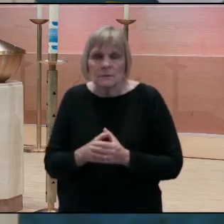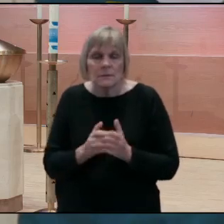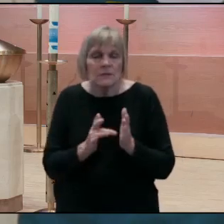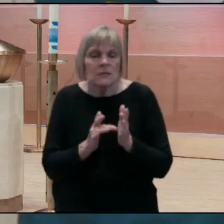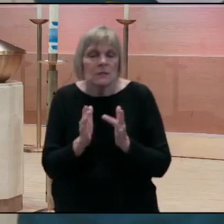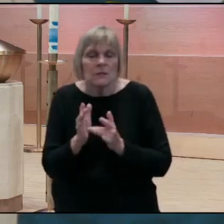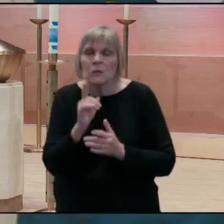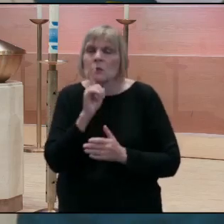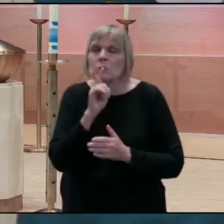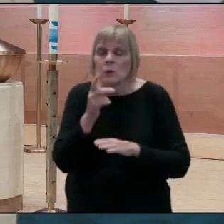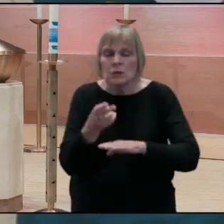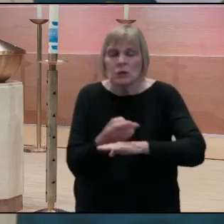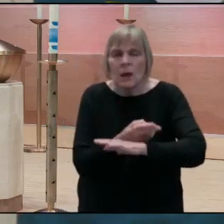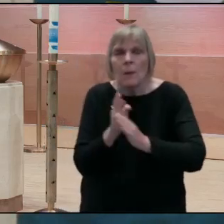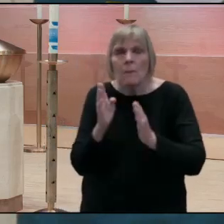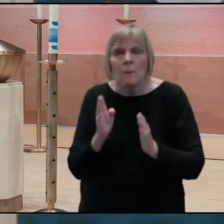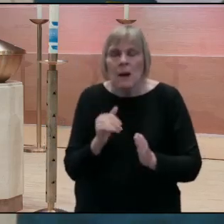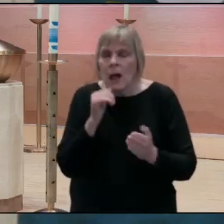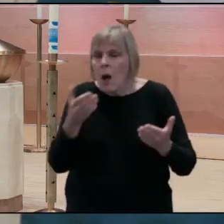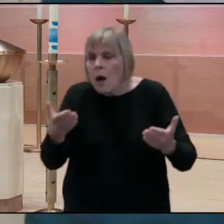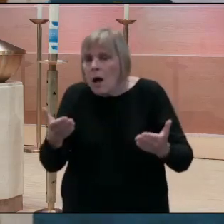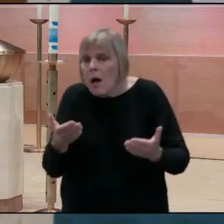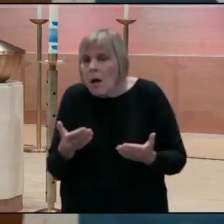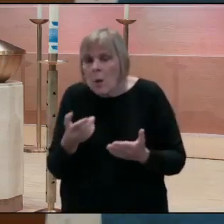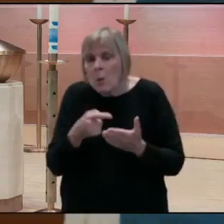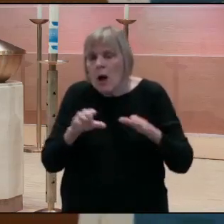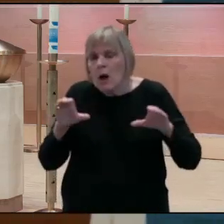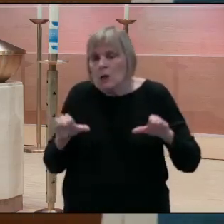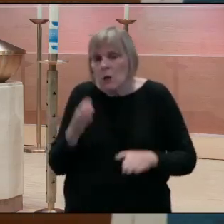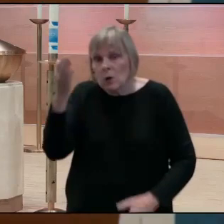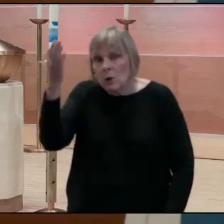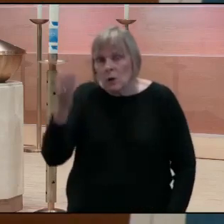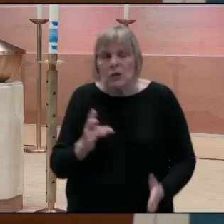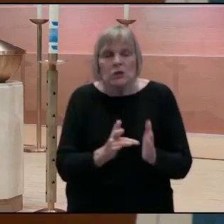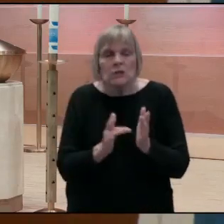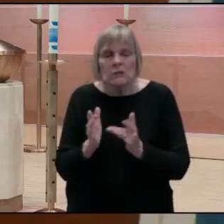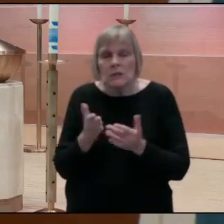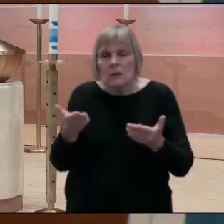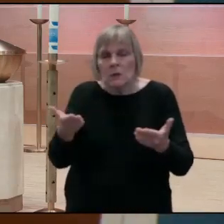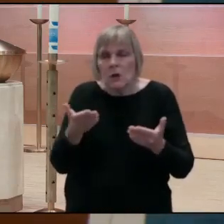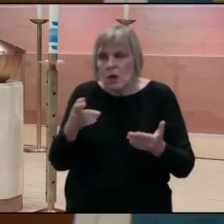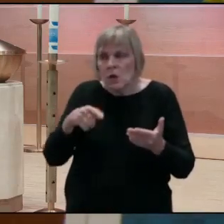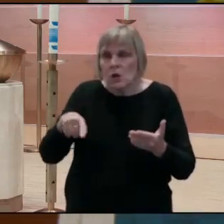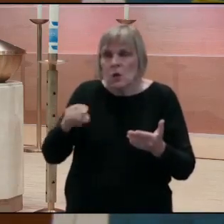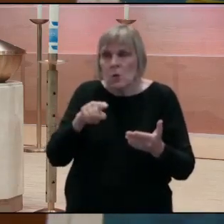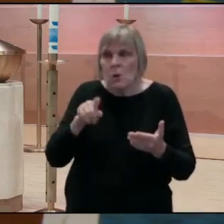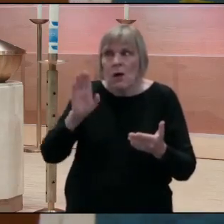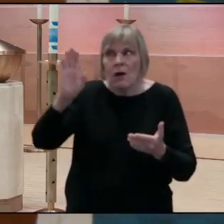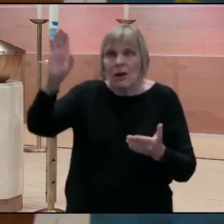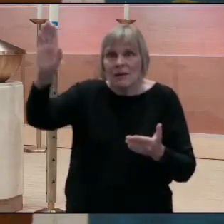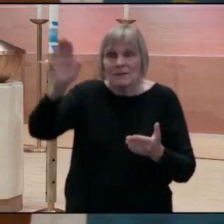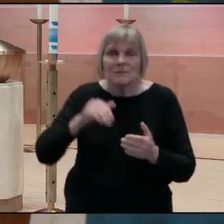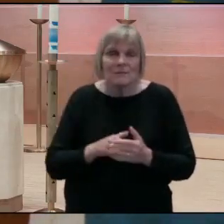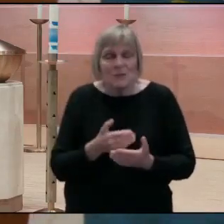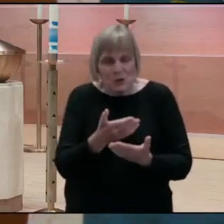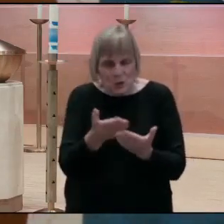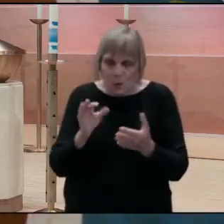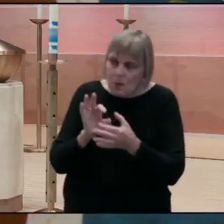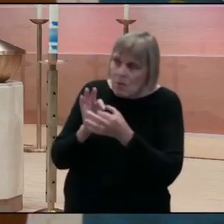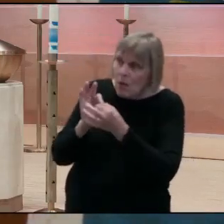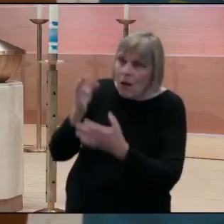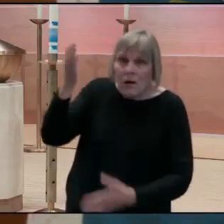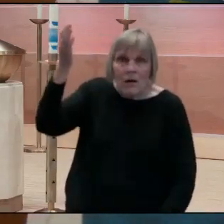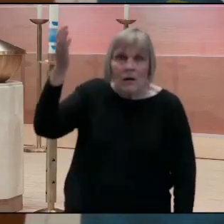He's the true shepherd. He doesn't welcome you because of what you do for him. He welcomes you because you are his. You